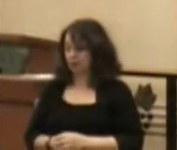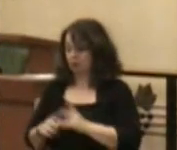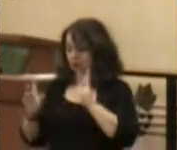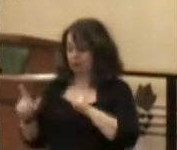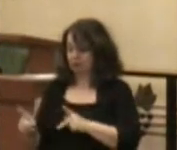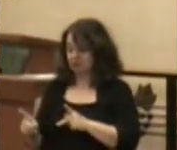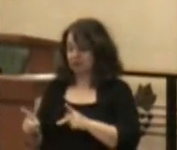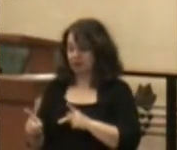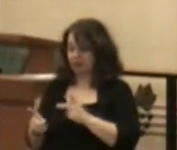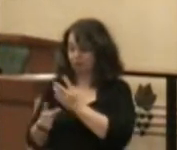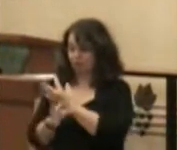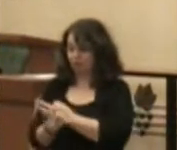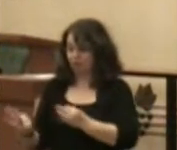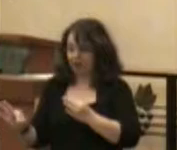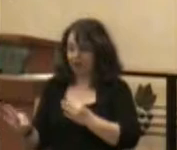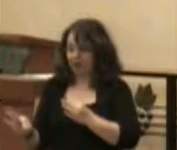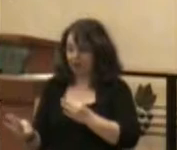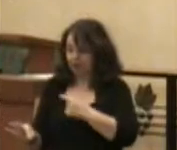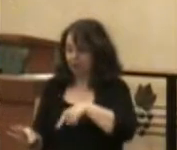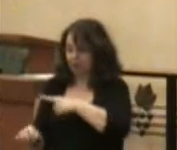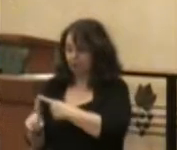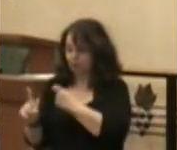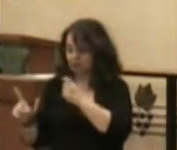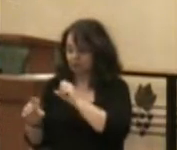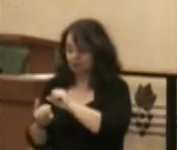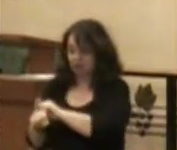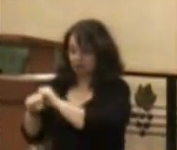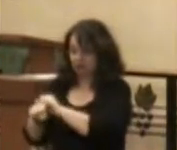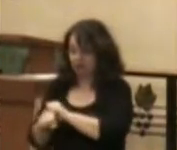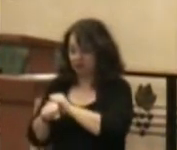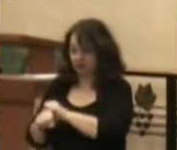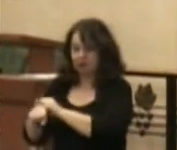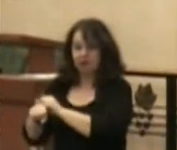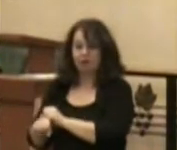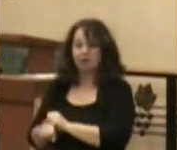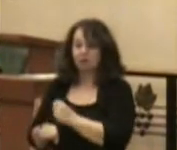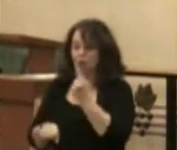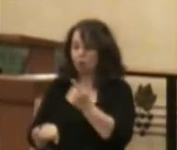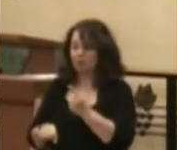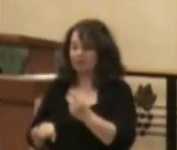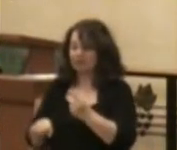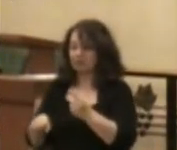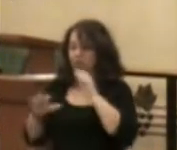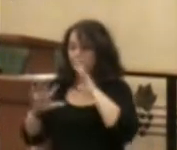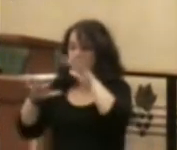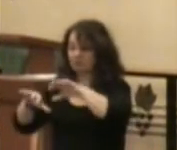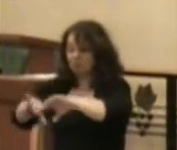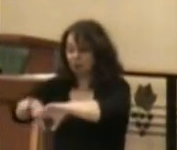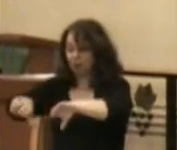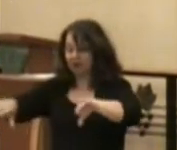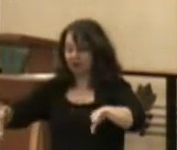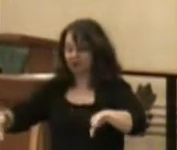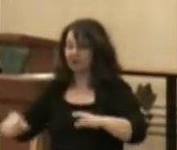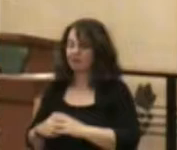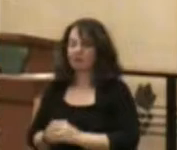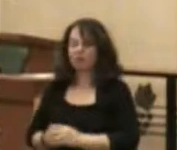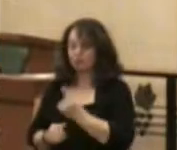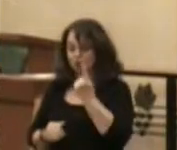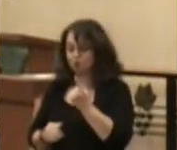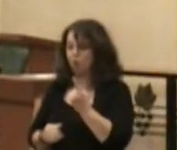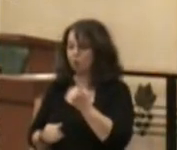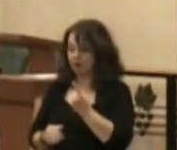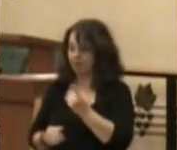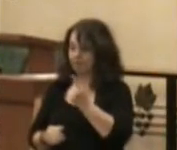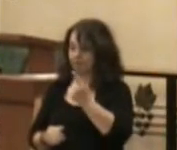from slavery in Egypt, the one who was able to part the waters with wind, the one who could defeat all of Pharaoh's army without even lifting a